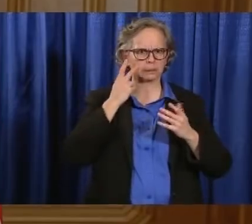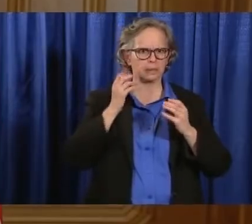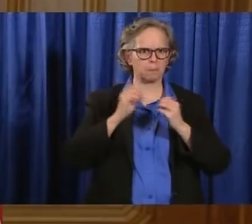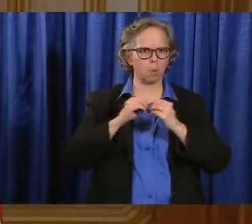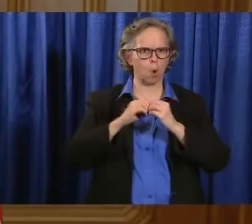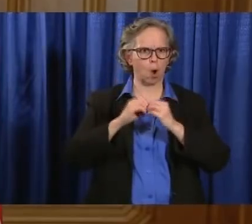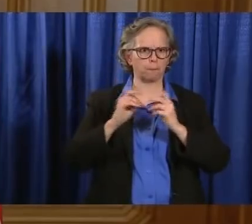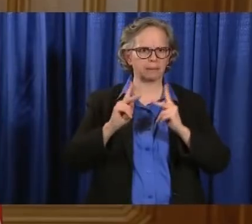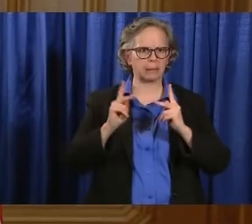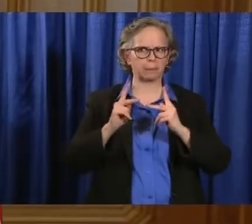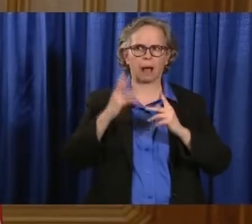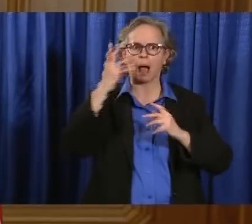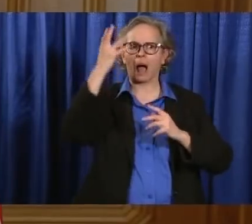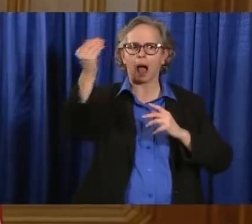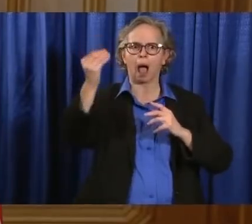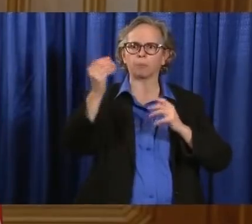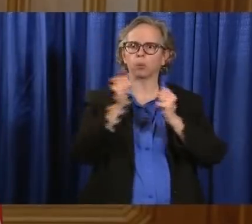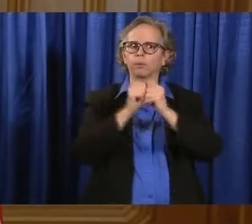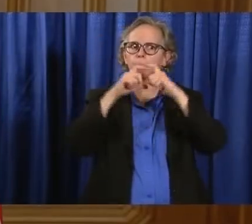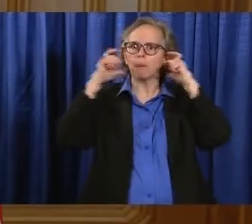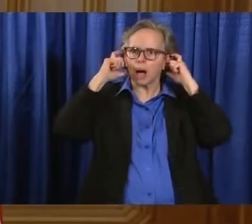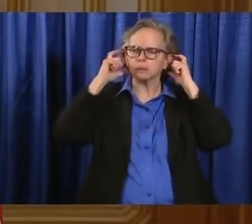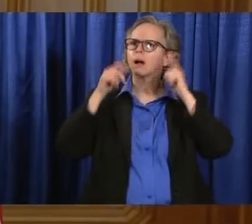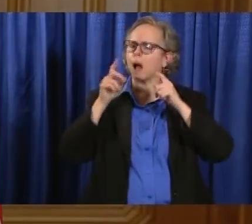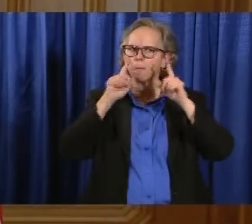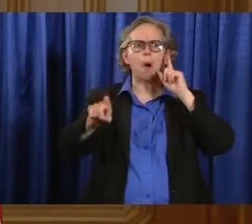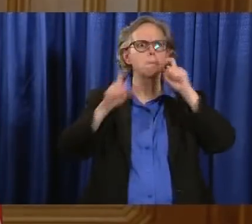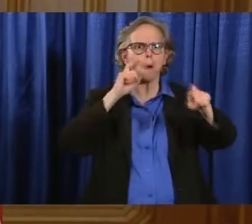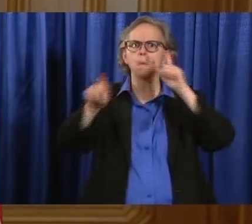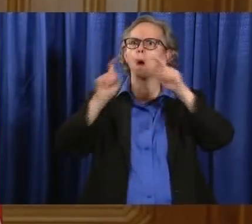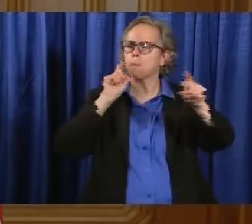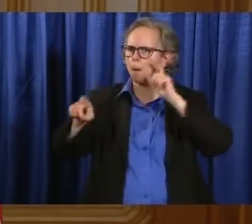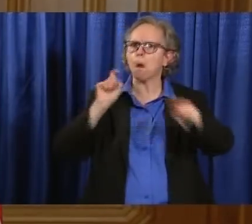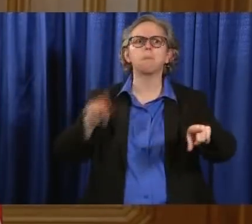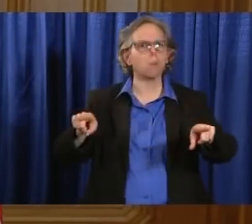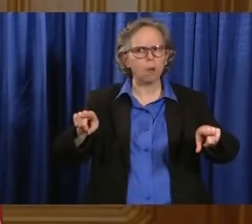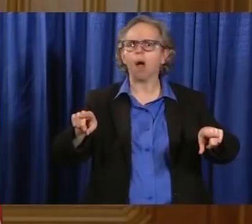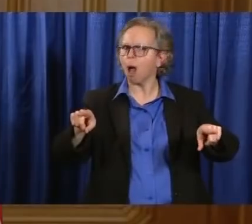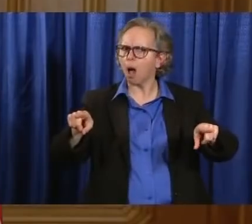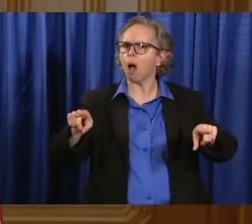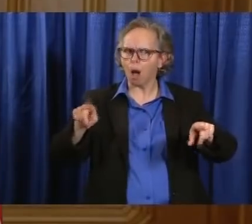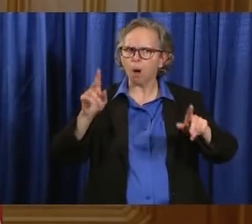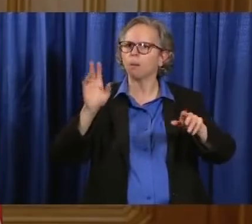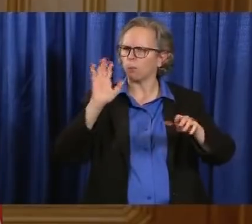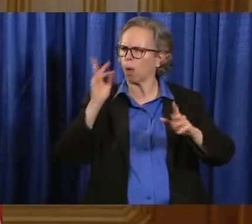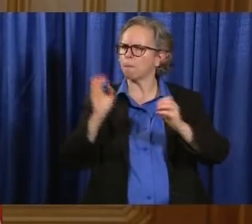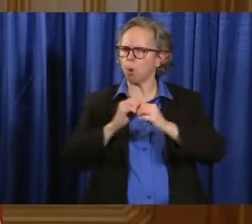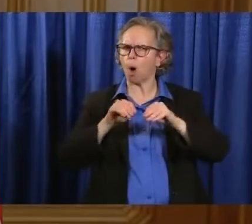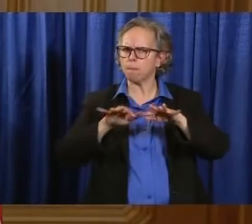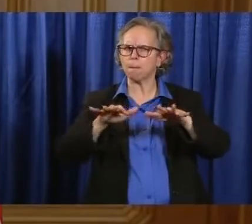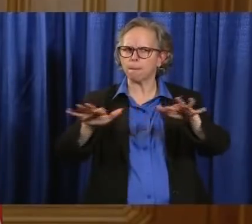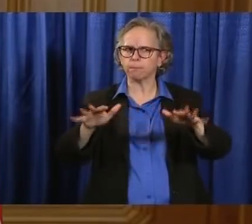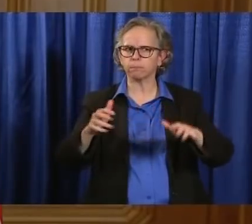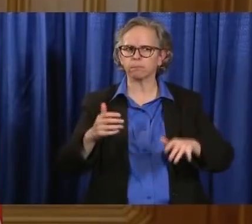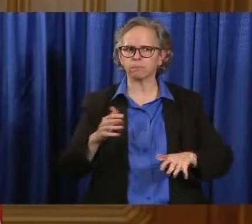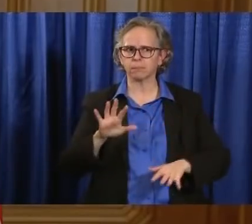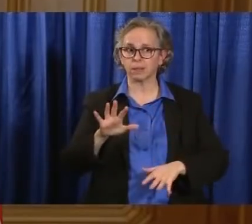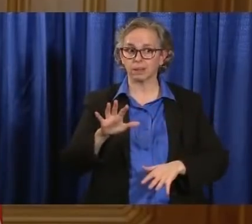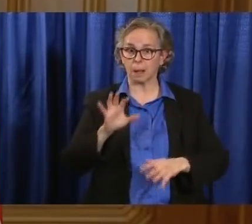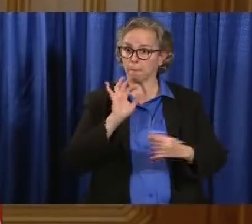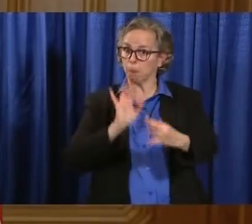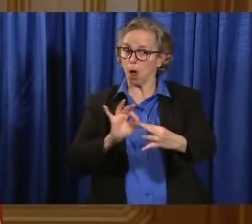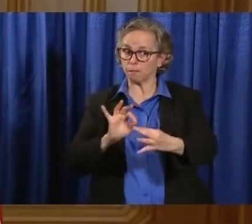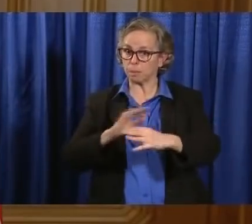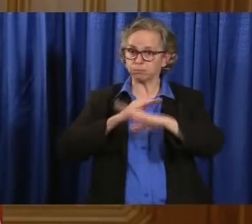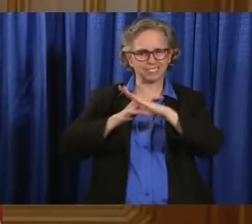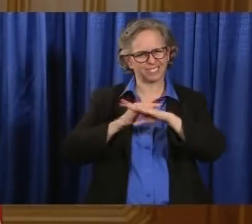just out wearing some type of protection. Again, understanding it's not a complete protection. But I